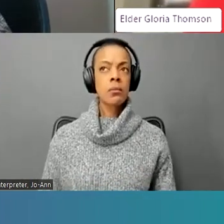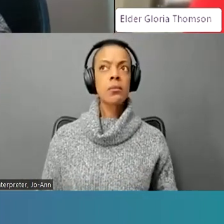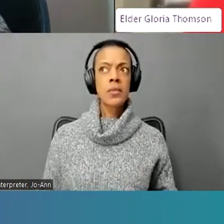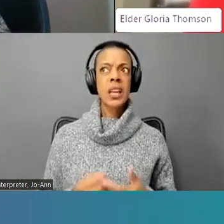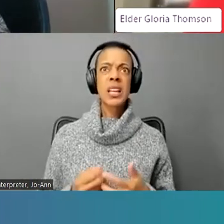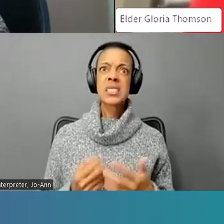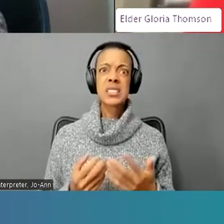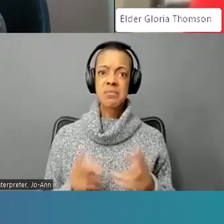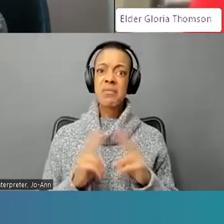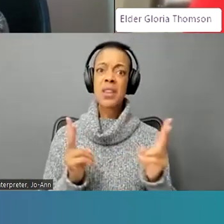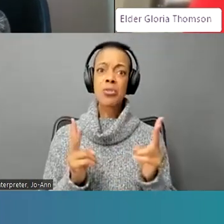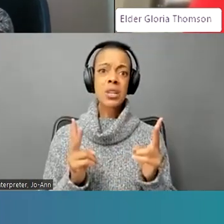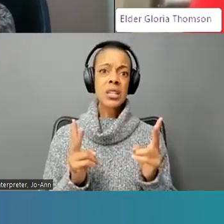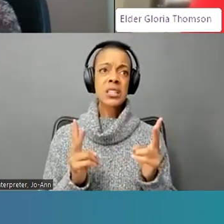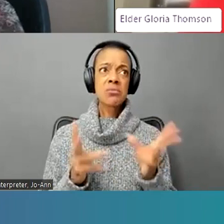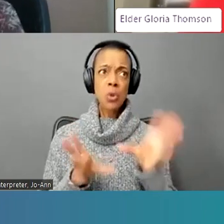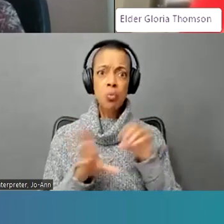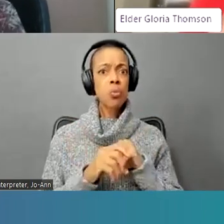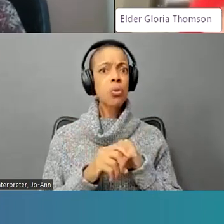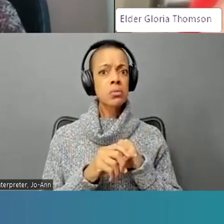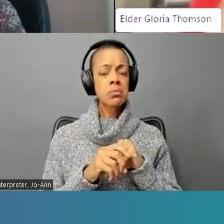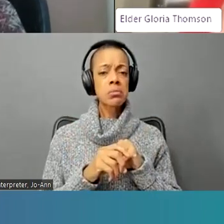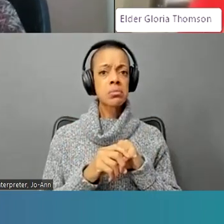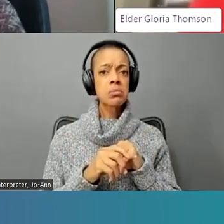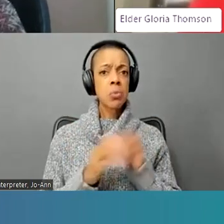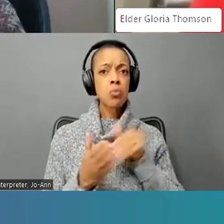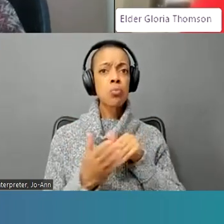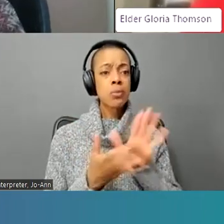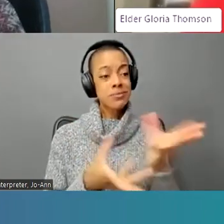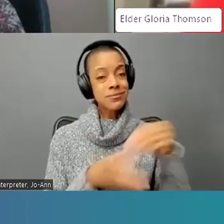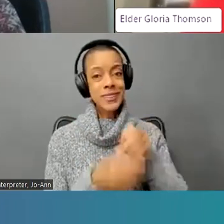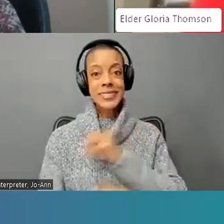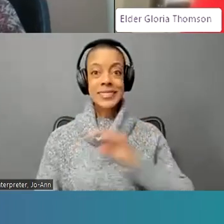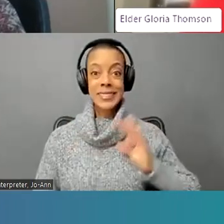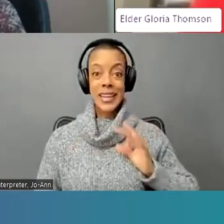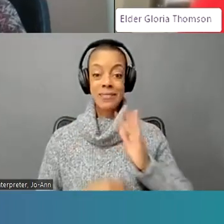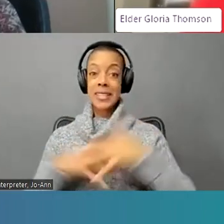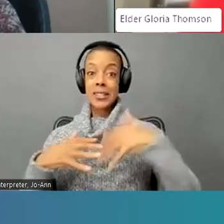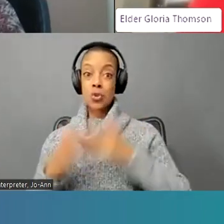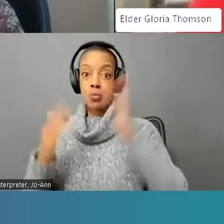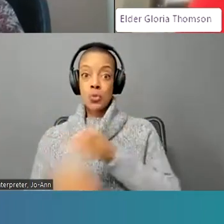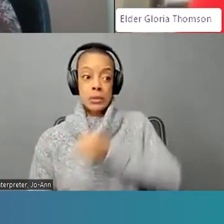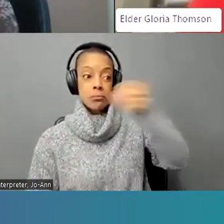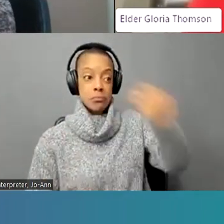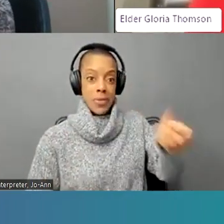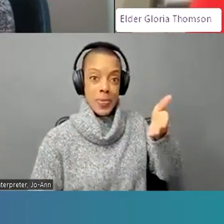staff to have an Indigenous person present.